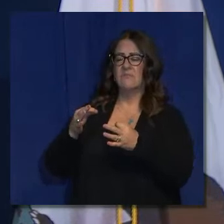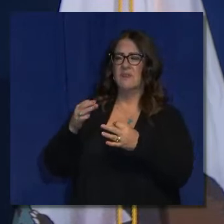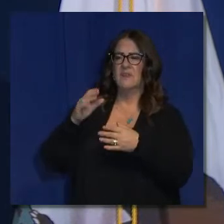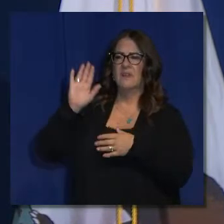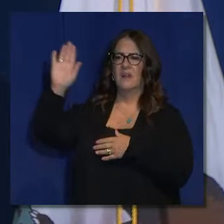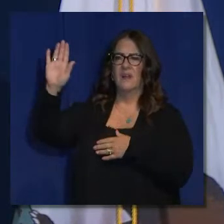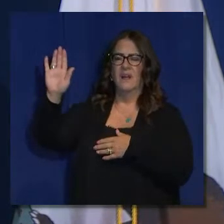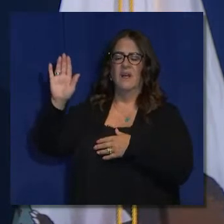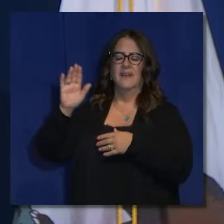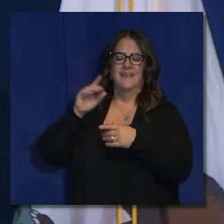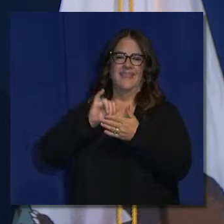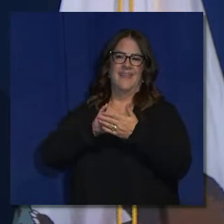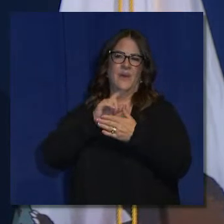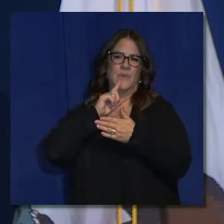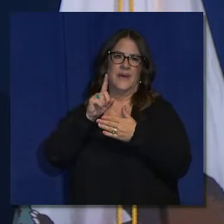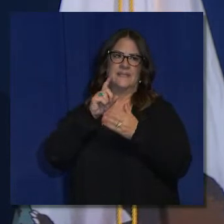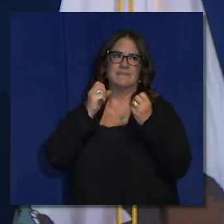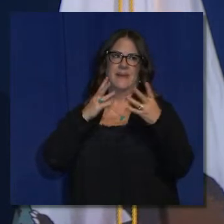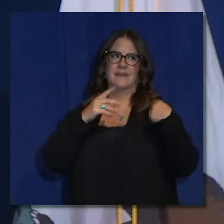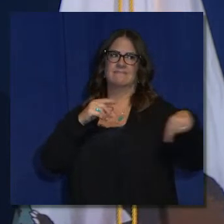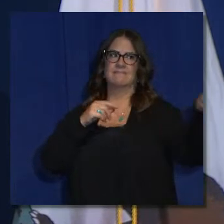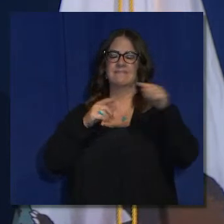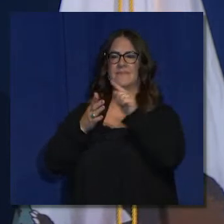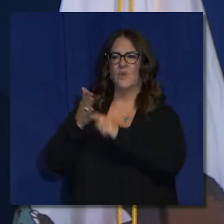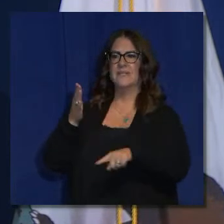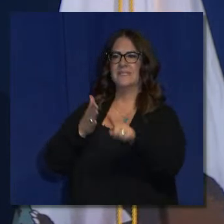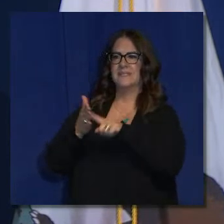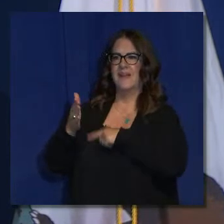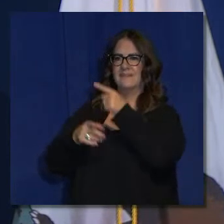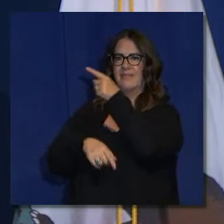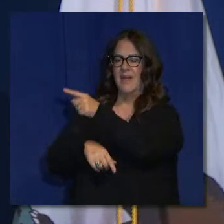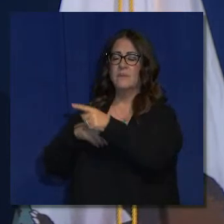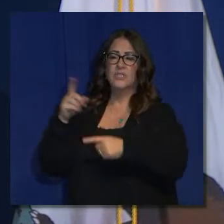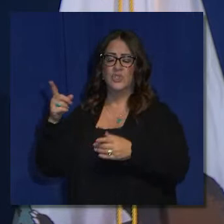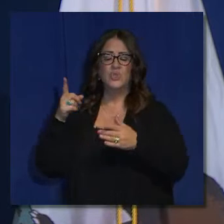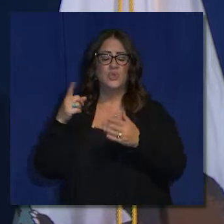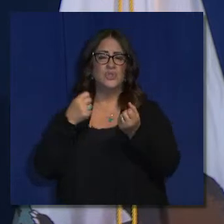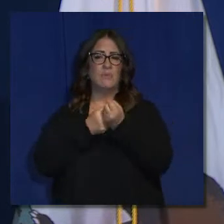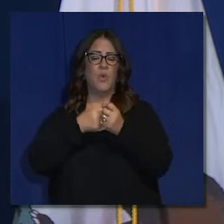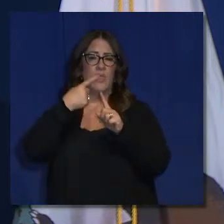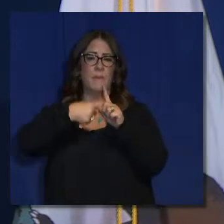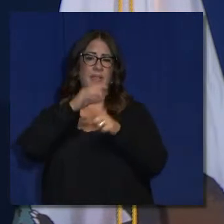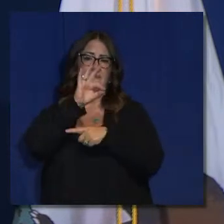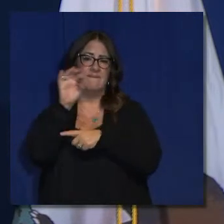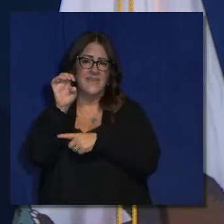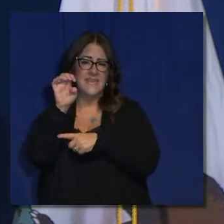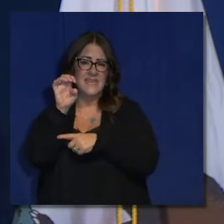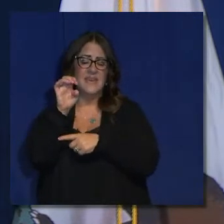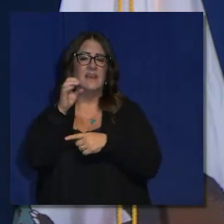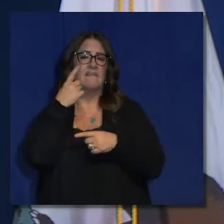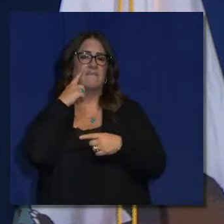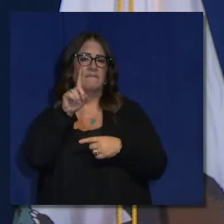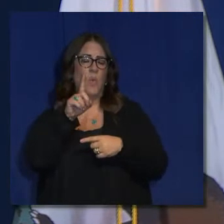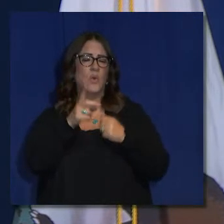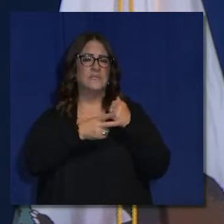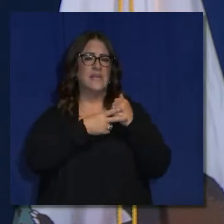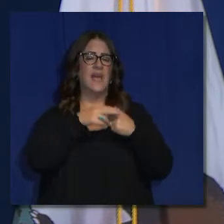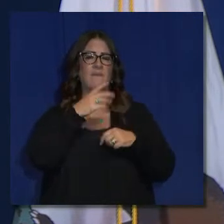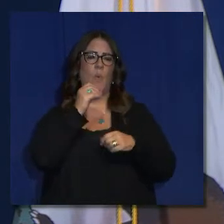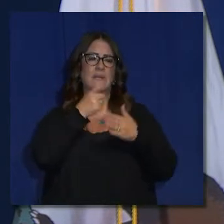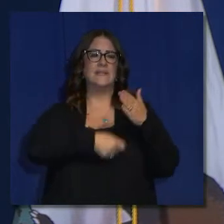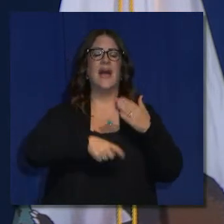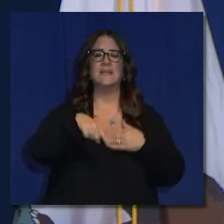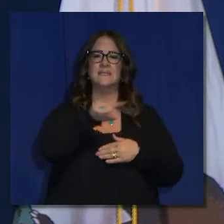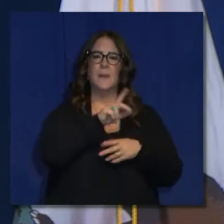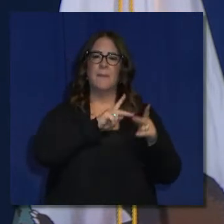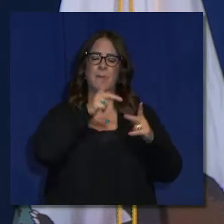widely criticized, and do you support the monthly fee on solar owners that's been called a solar tax? Well, no one's making up for anything